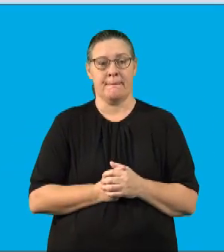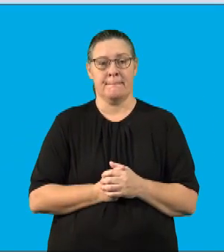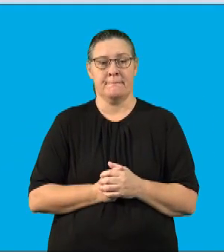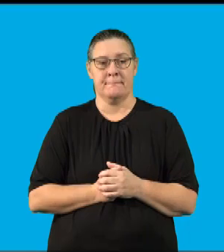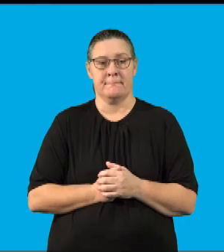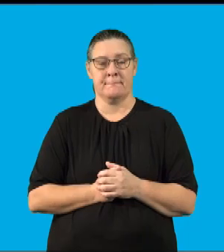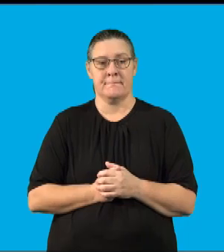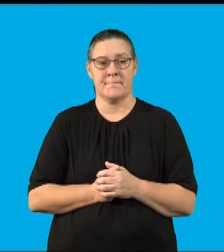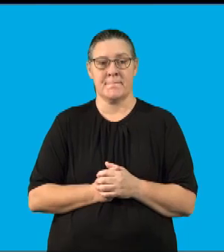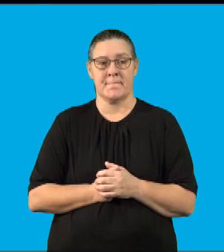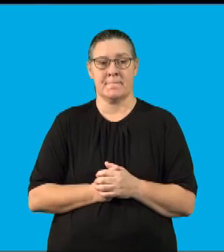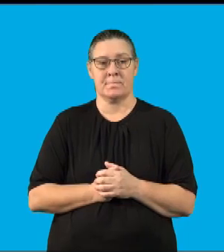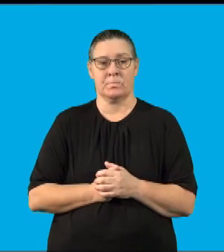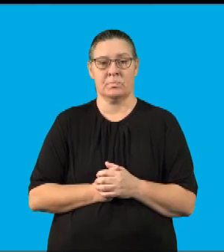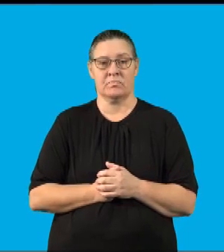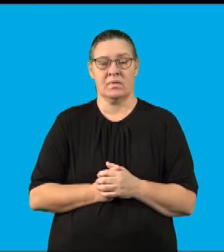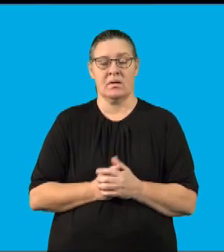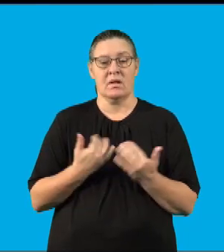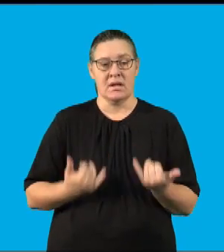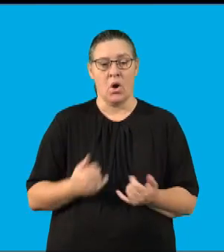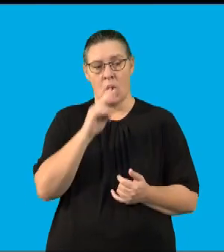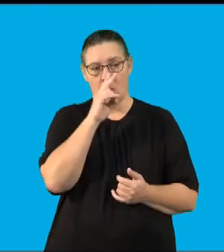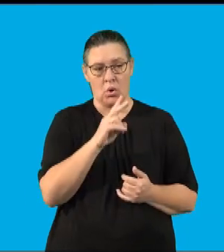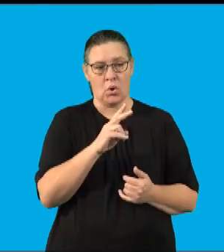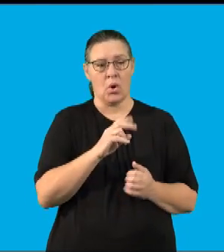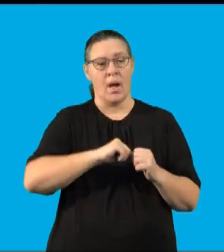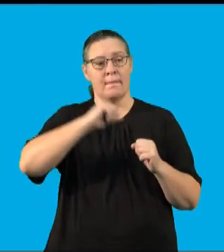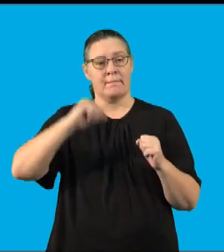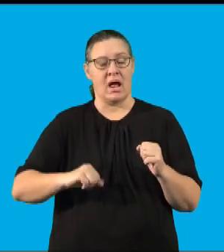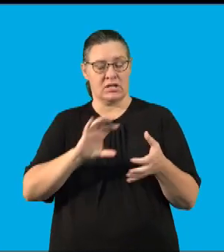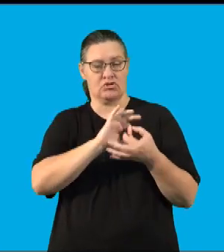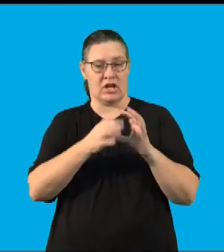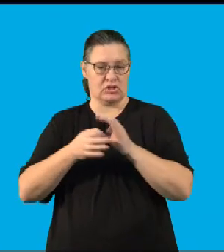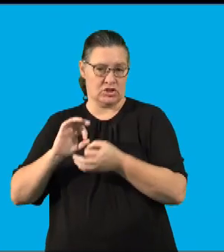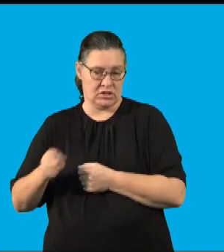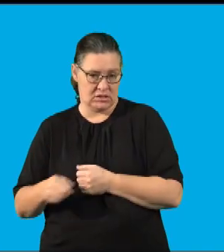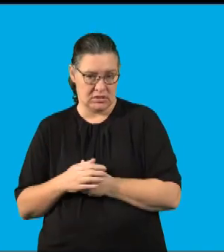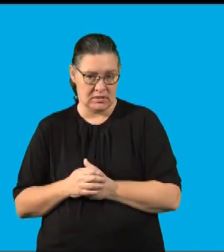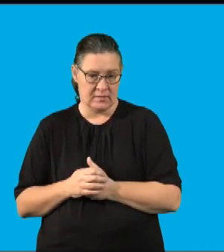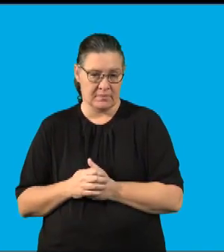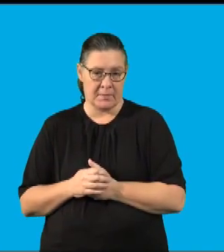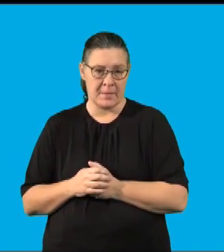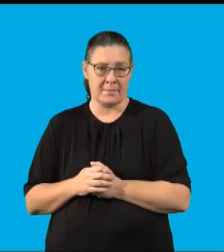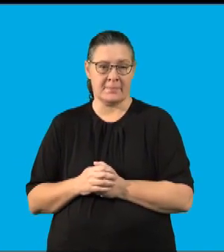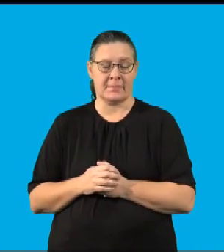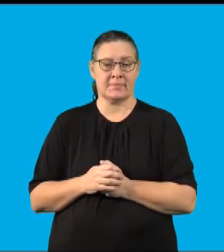point. Now, if now we are looking at the branch chains, because here we're looking at the chain length, the straight chains.